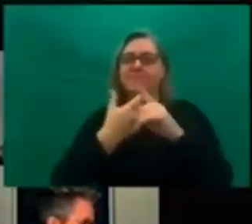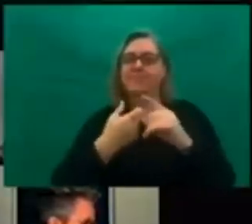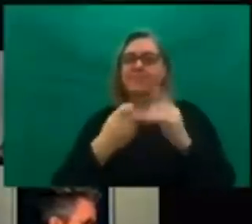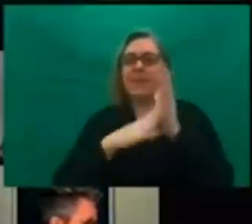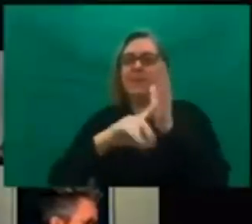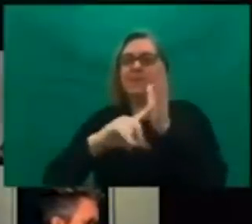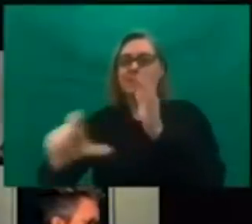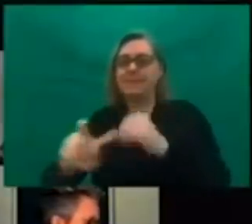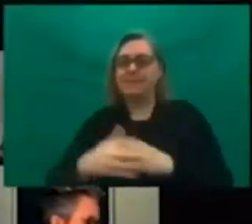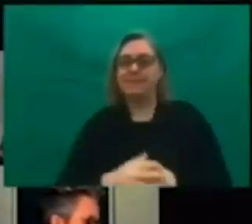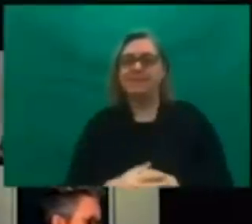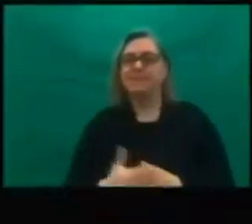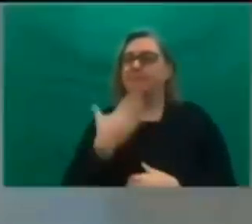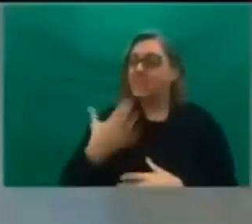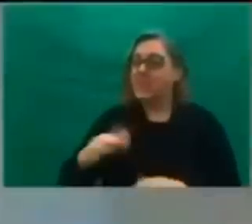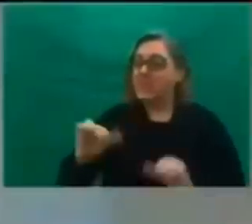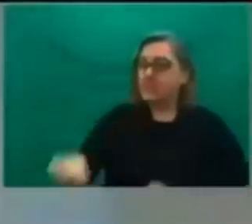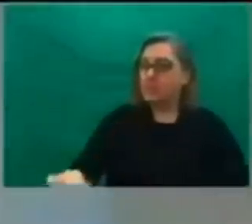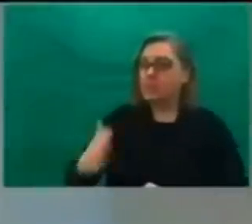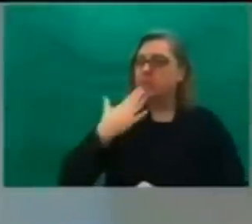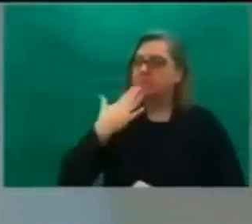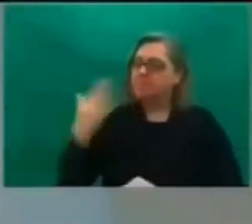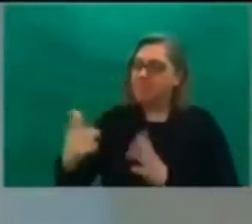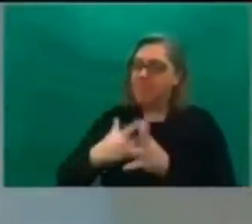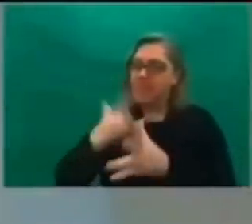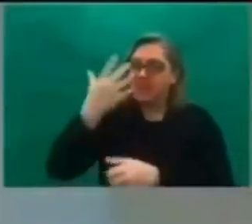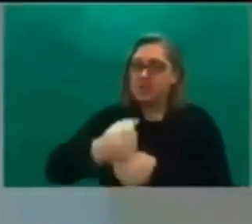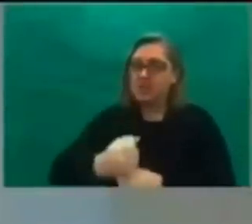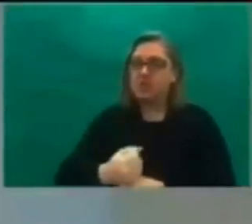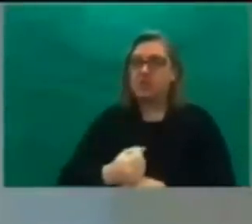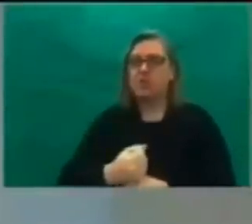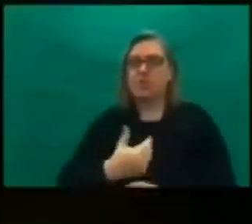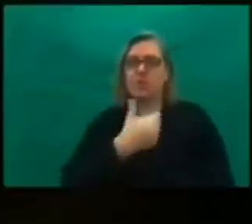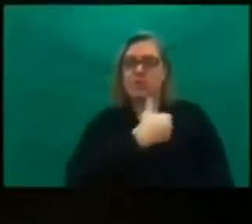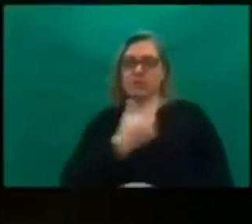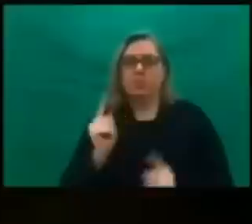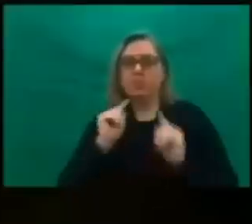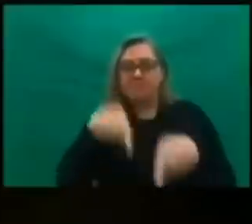Thank you, Chair. And thank you, Attorney General, for your appearance this morning and your presentation.